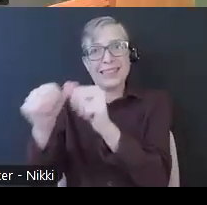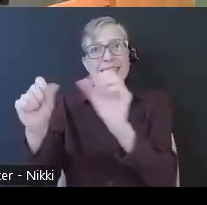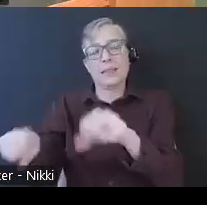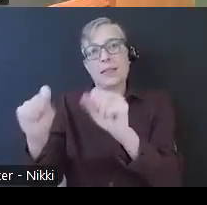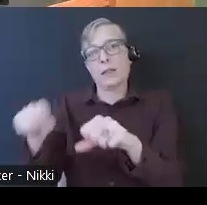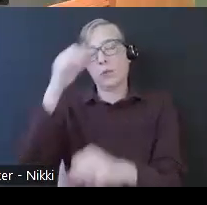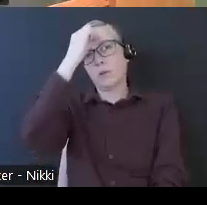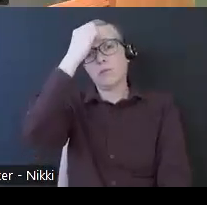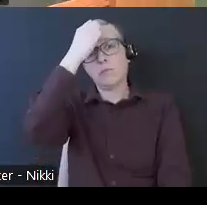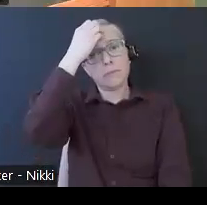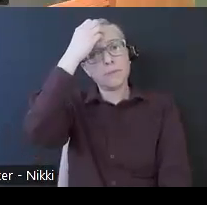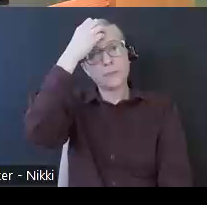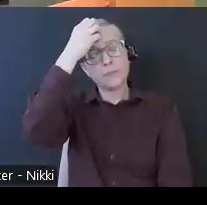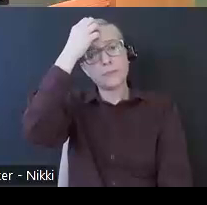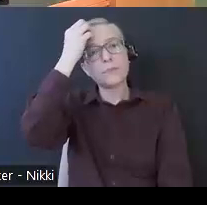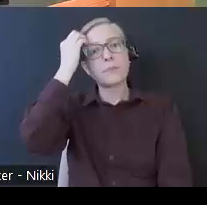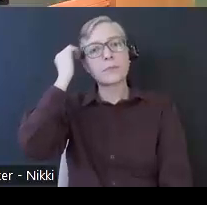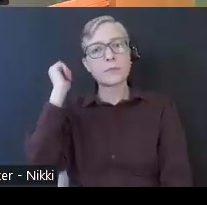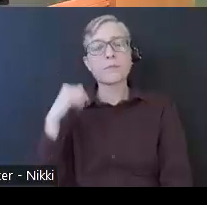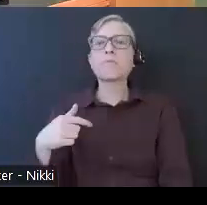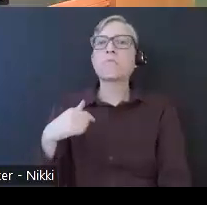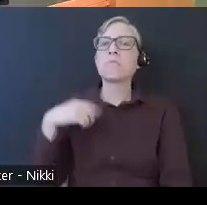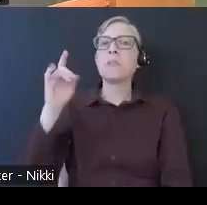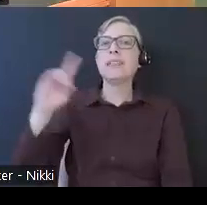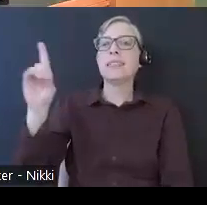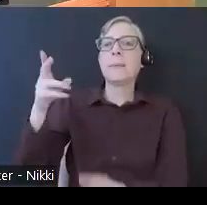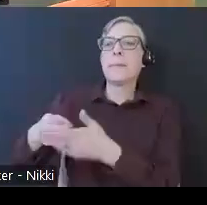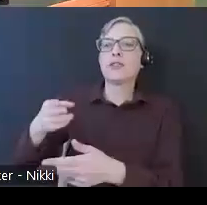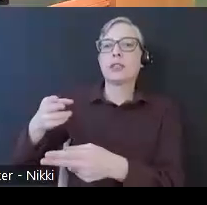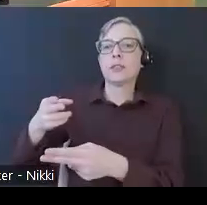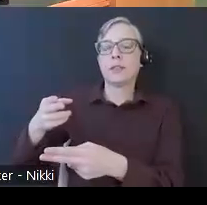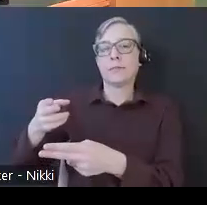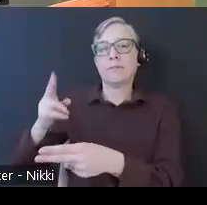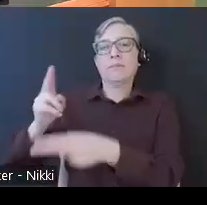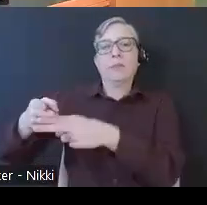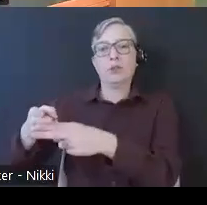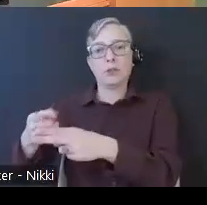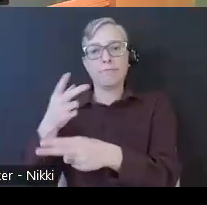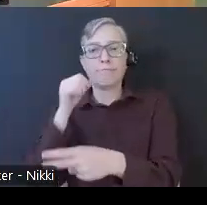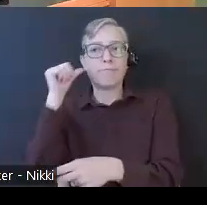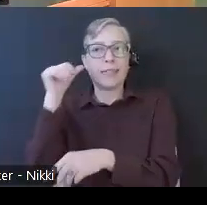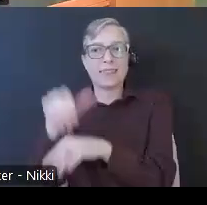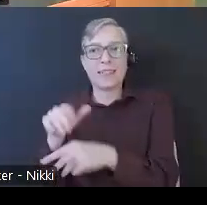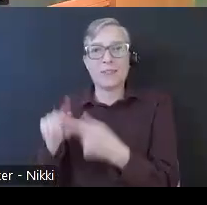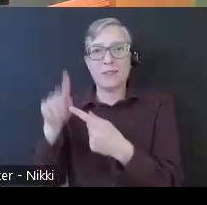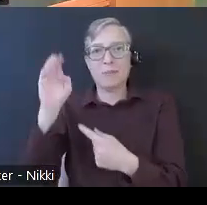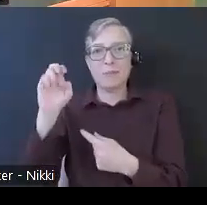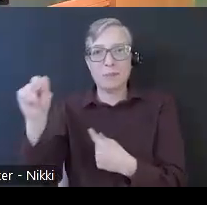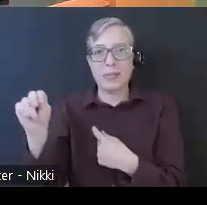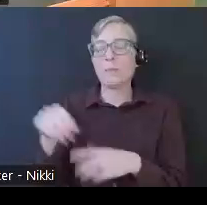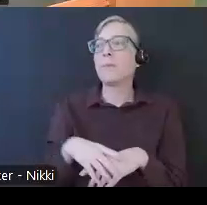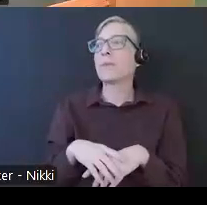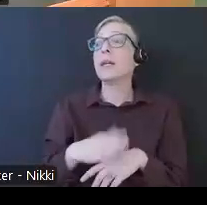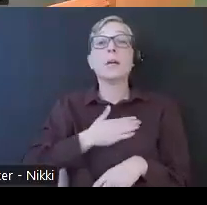collaborative care. This is, again, I mentioned this to Ben last night. So I finished my MBA